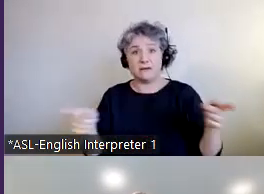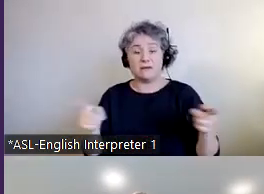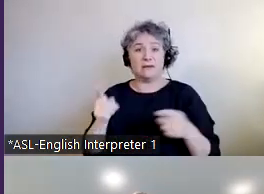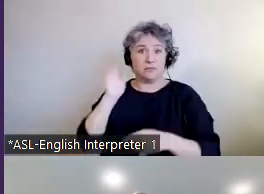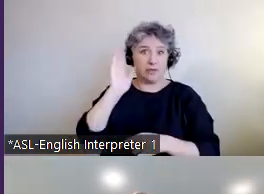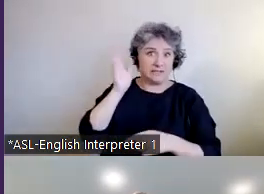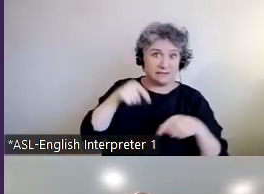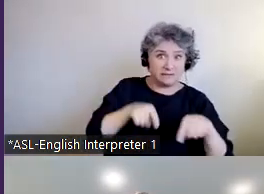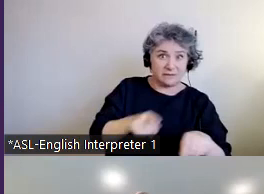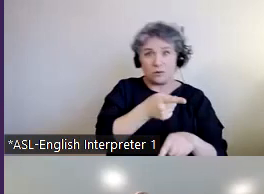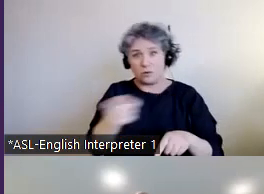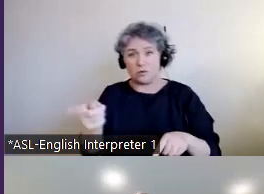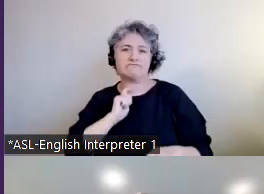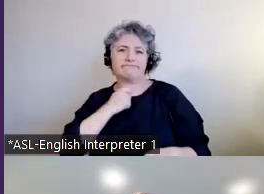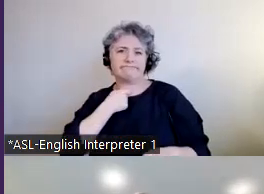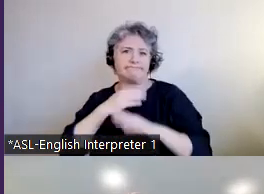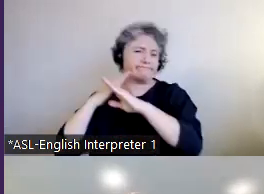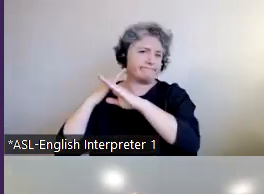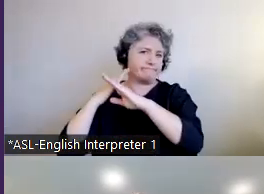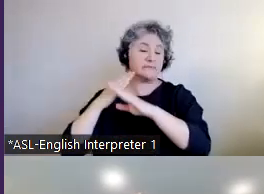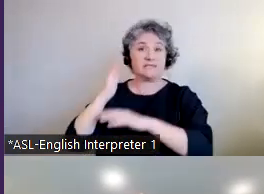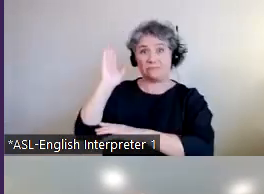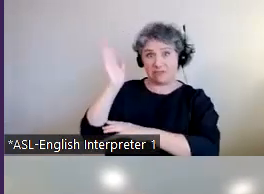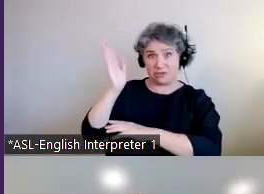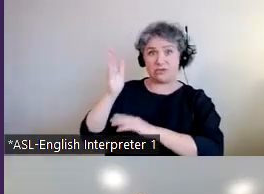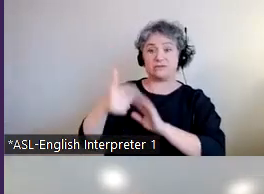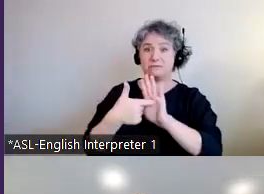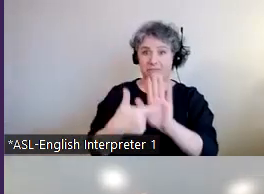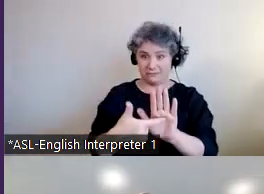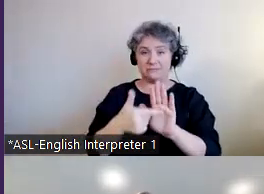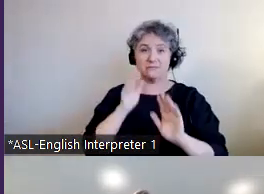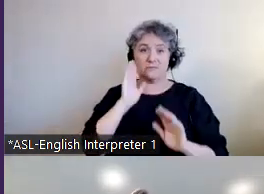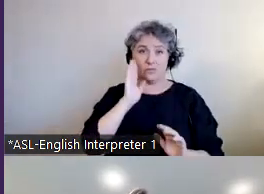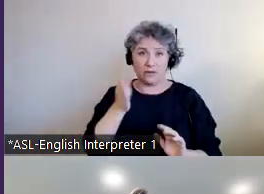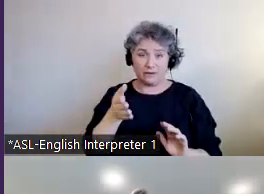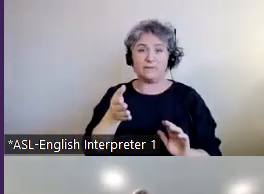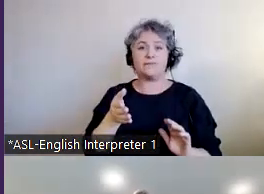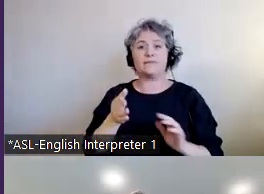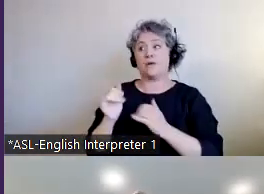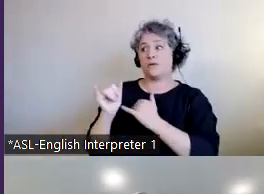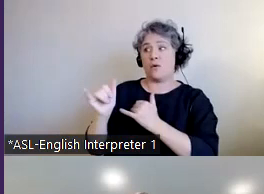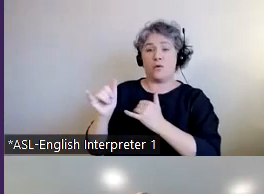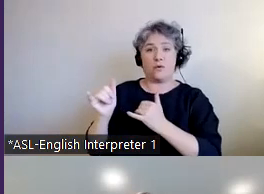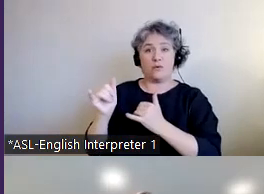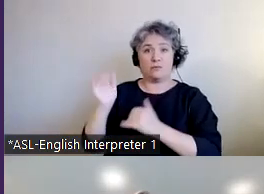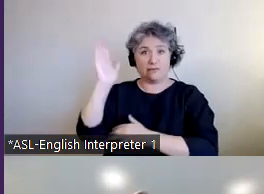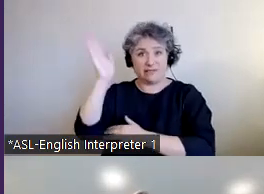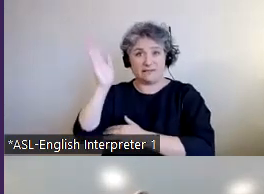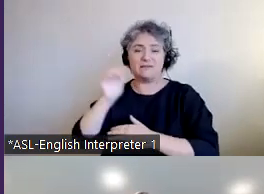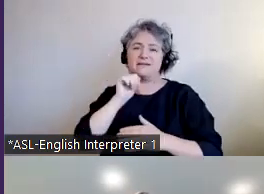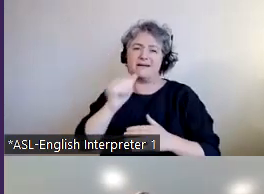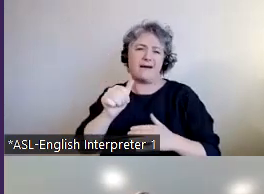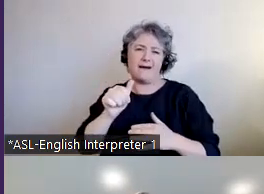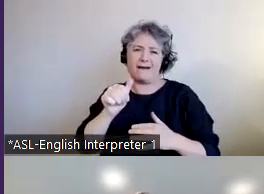today. Our speakers will be visible. If we are co-presenters, we won't be online. You'll just see our